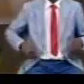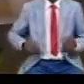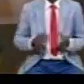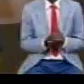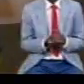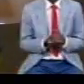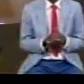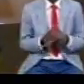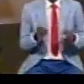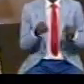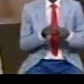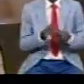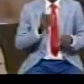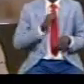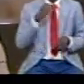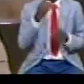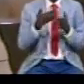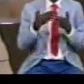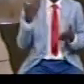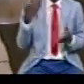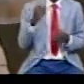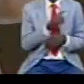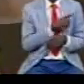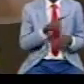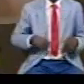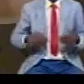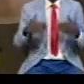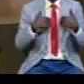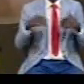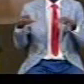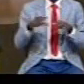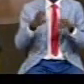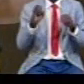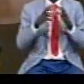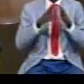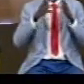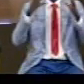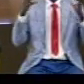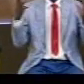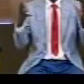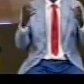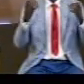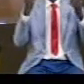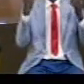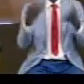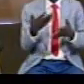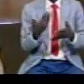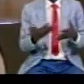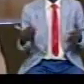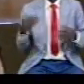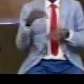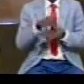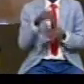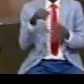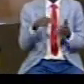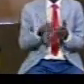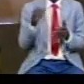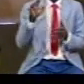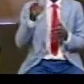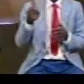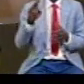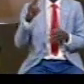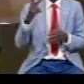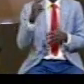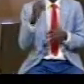I told you the Lord has done so many things during this period of celebration, and all the